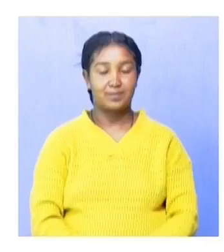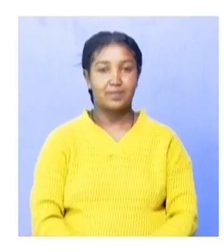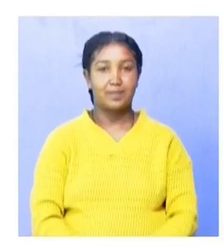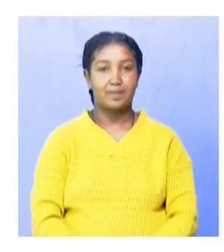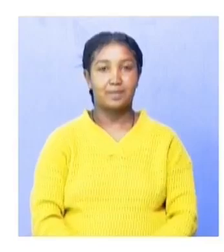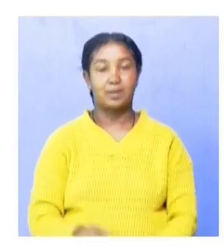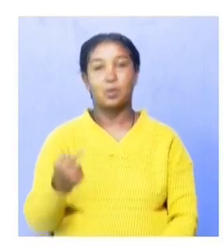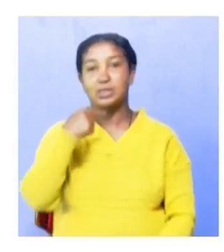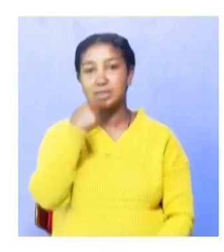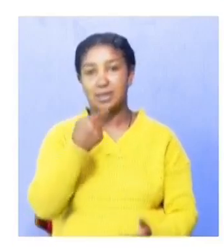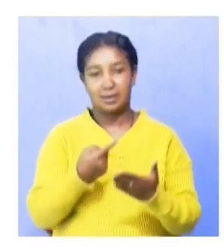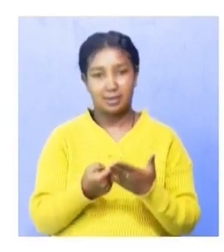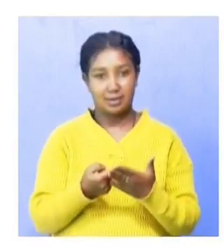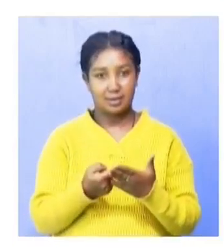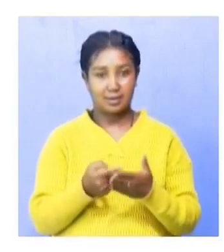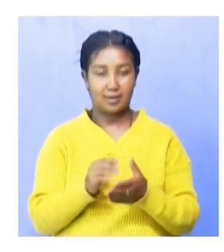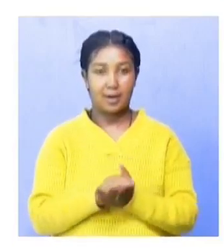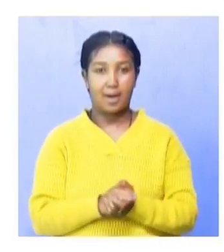We can say here,